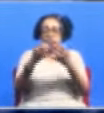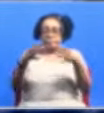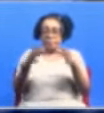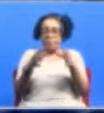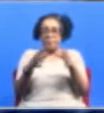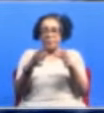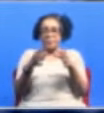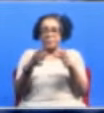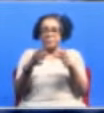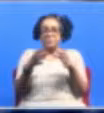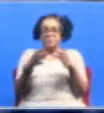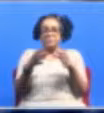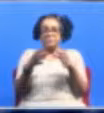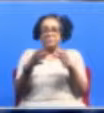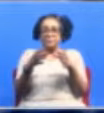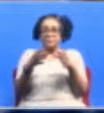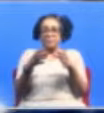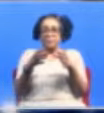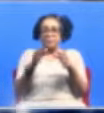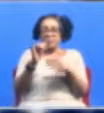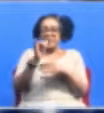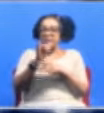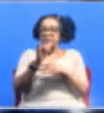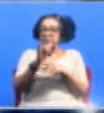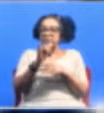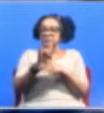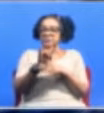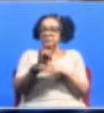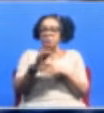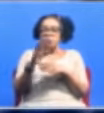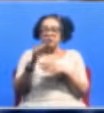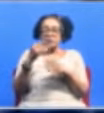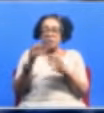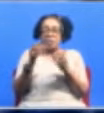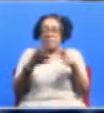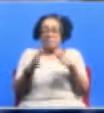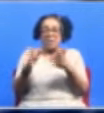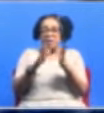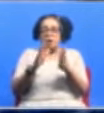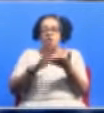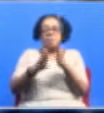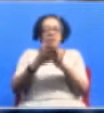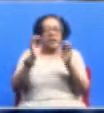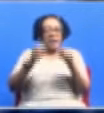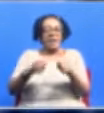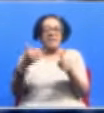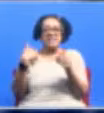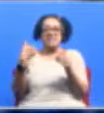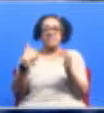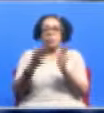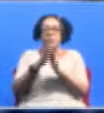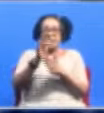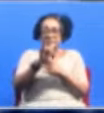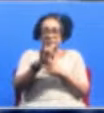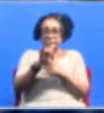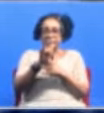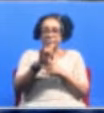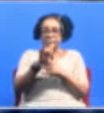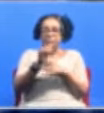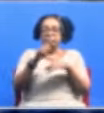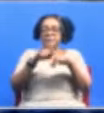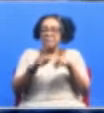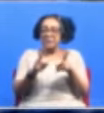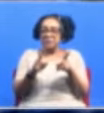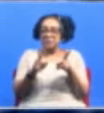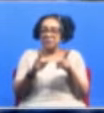It was the architecture of our constitution was in a such manner that nobody can interfere with it, and it's a good architecture. But